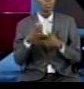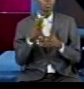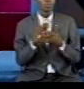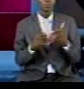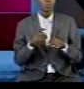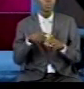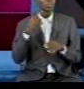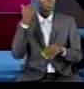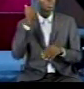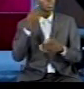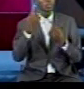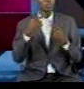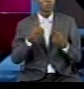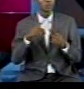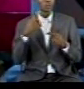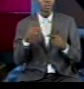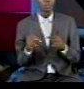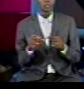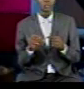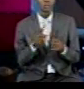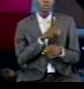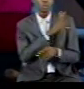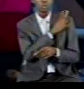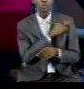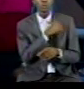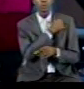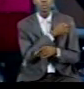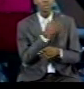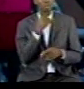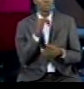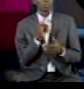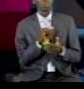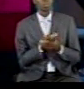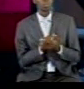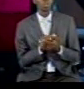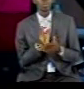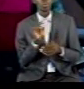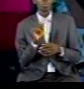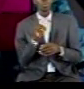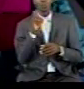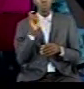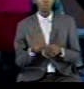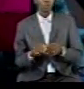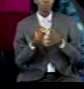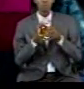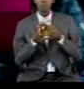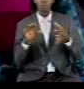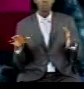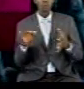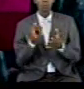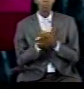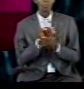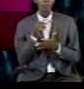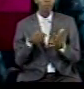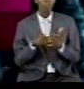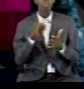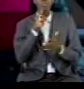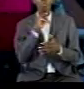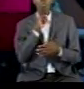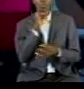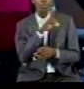hospital. She saw my condition. She said no, that they have to discharge me, that this is not hospital something. After